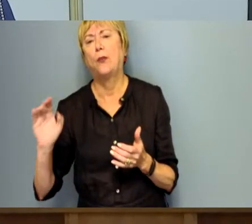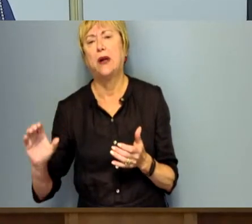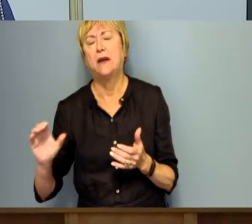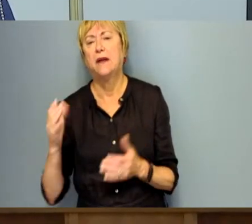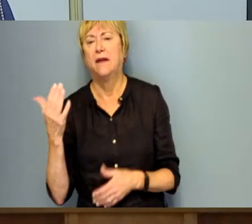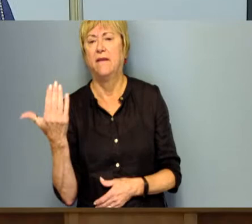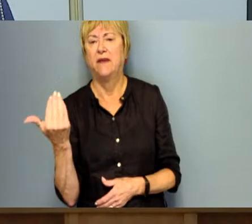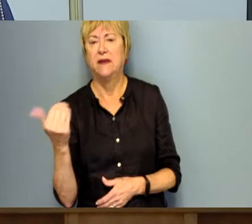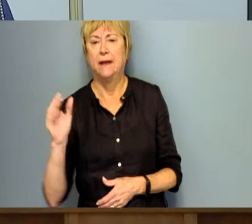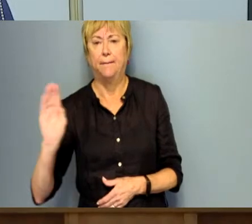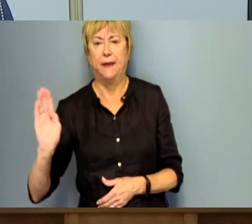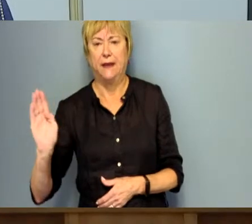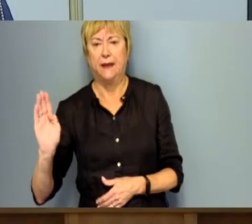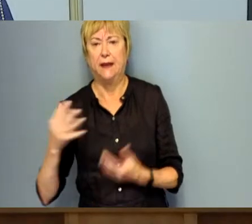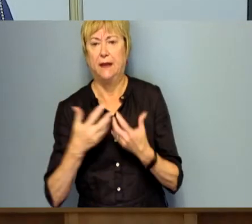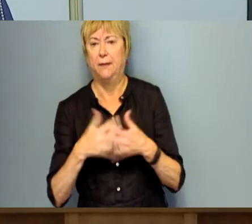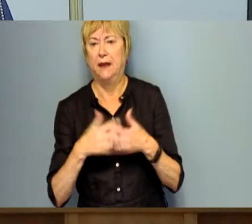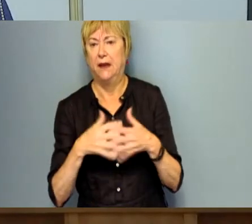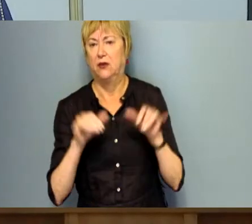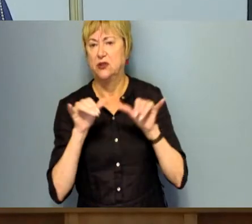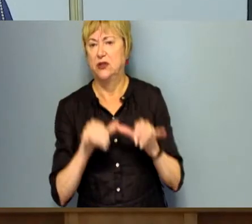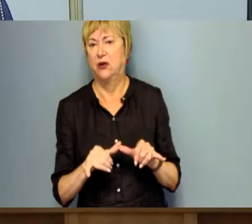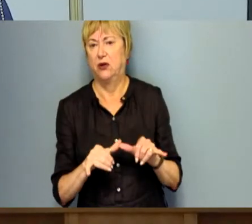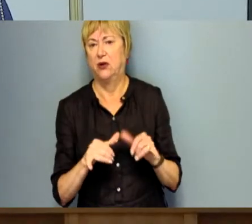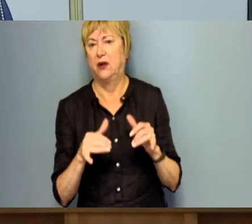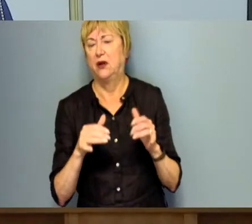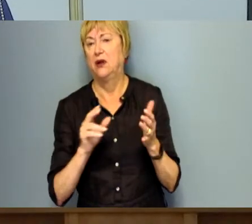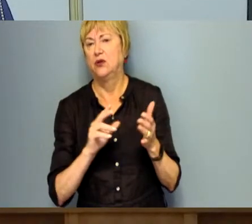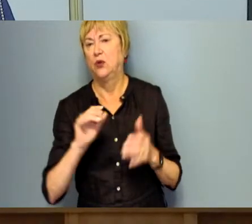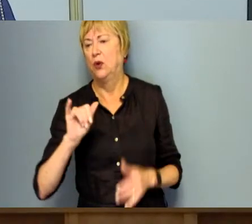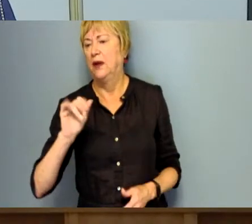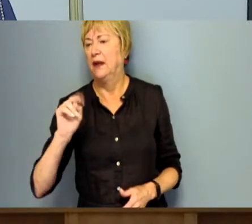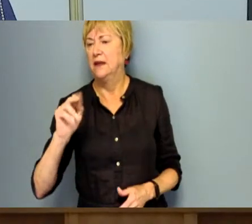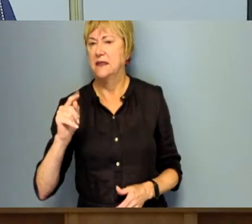15B, mechanical engineering contract to Integrity Mechanical.